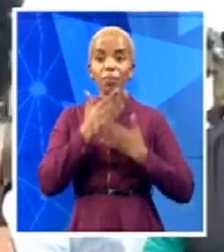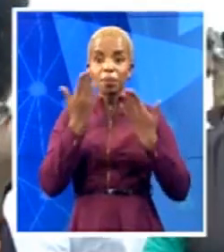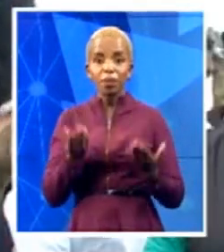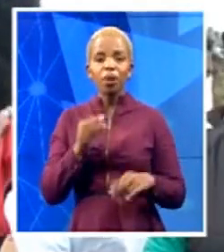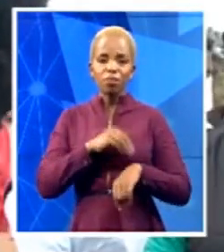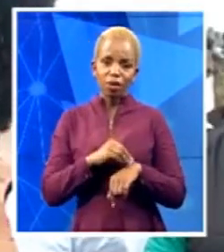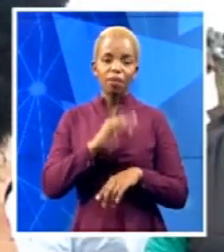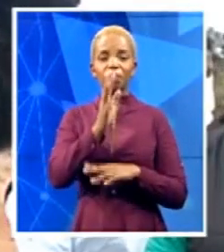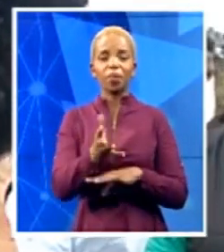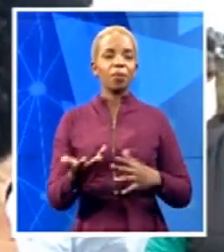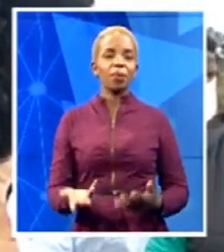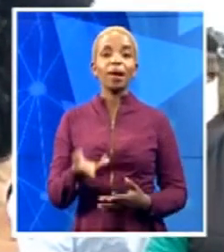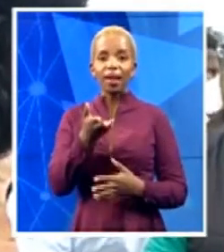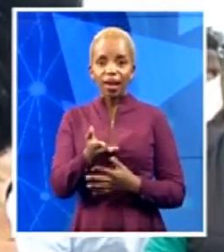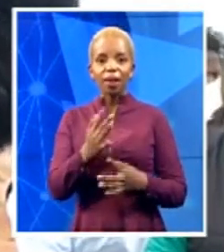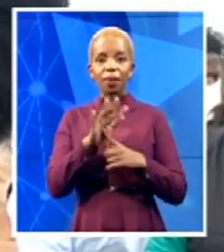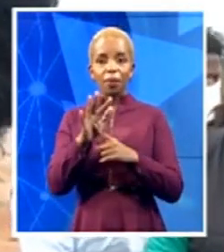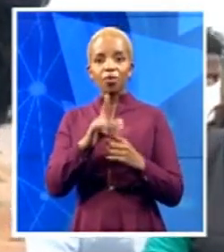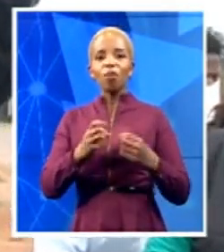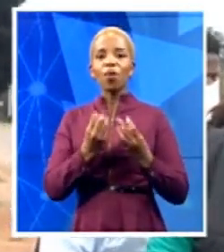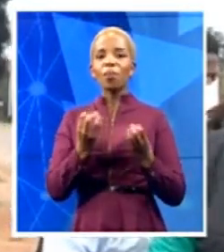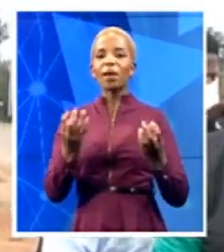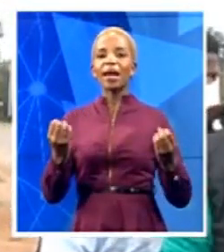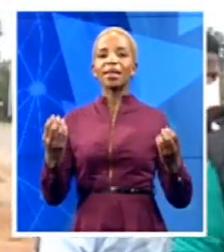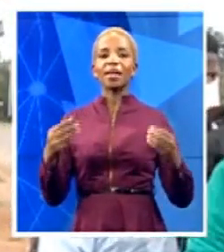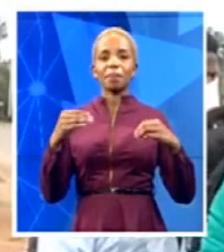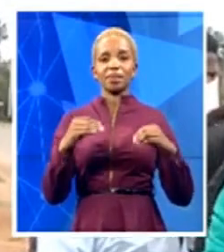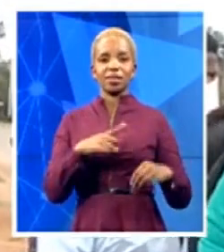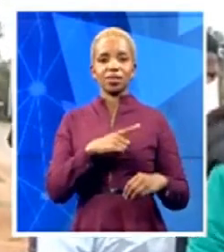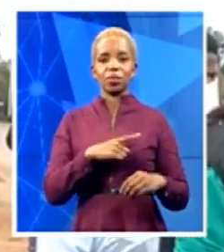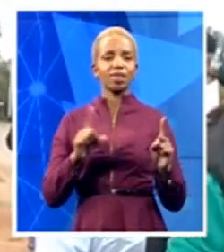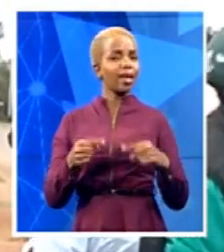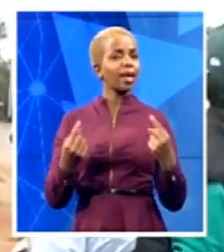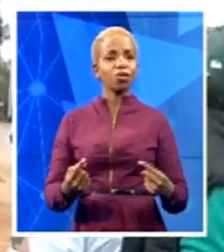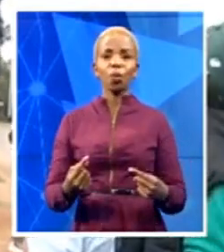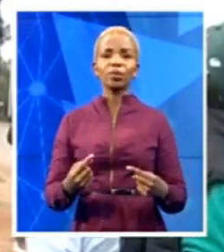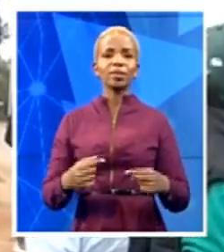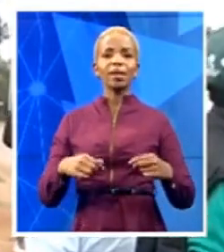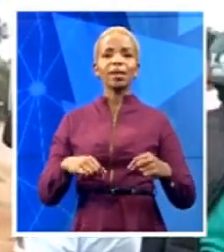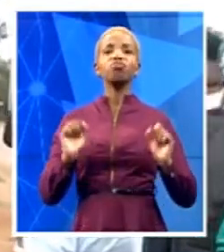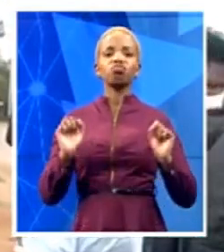businesses because they cannot afford it over a longer period of time. Okay? Because the 14